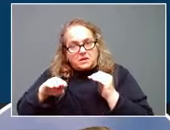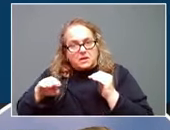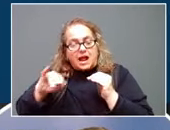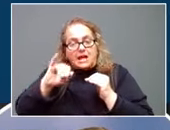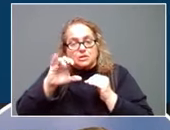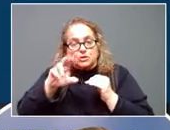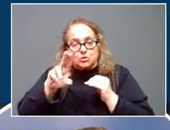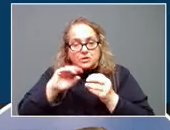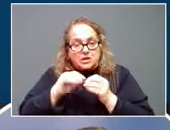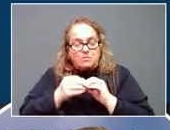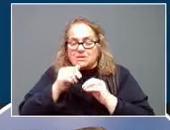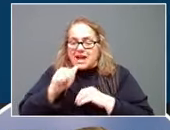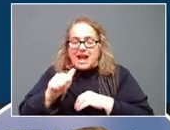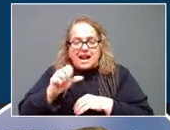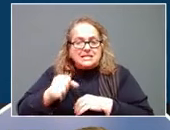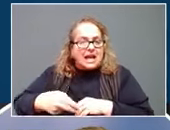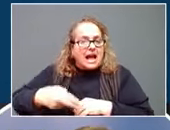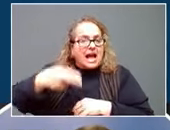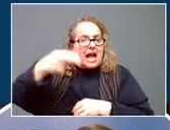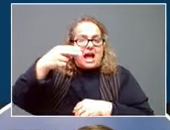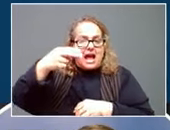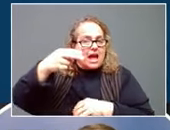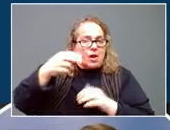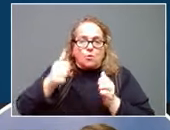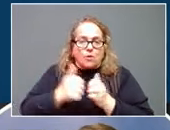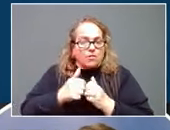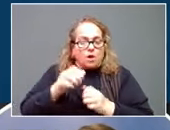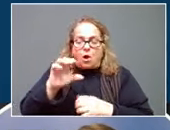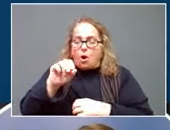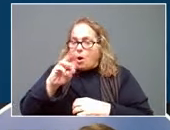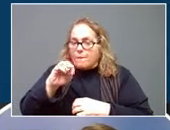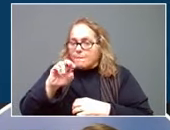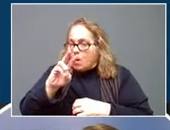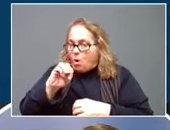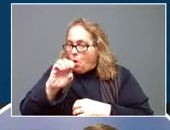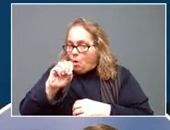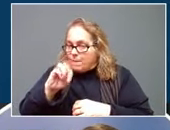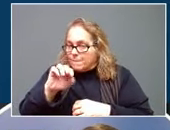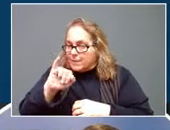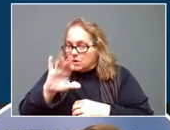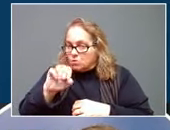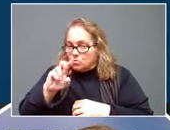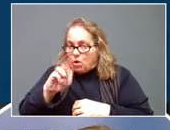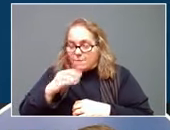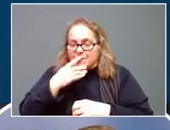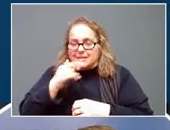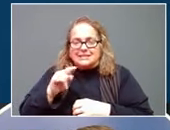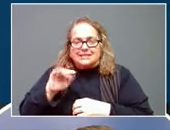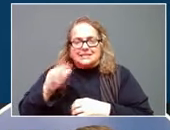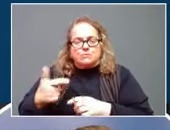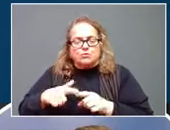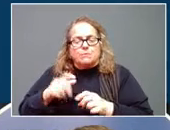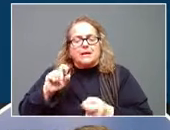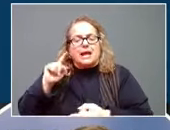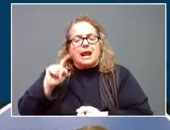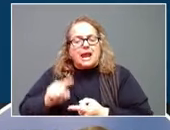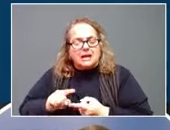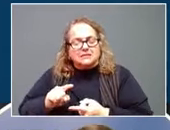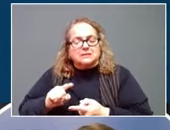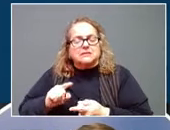get as high in Omicron because it appears to be less deadly or significantly less